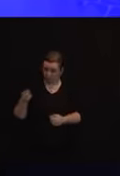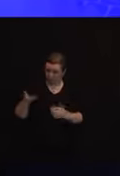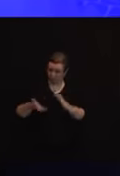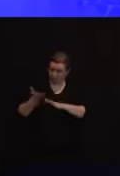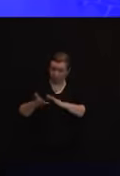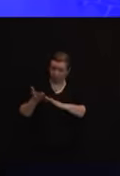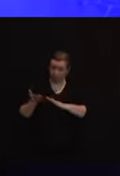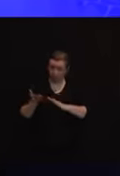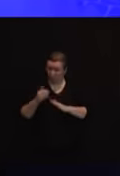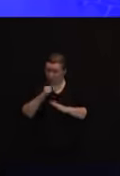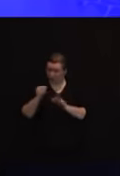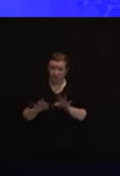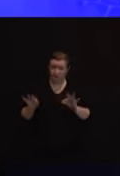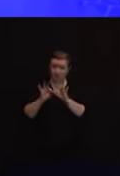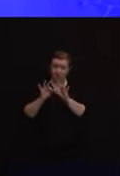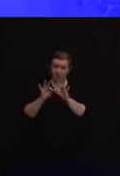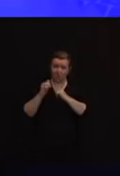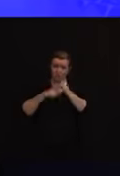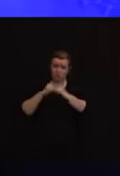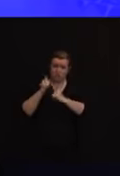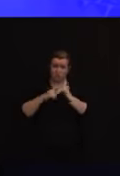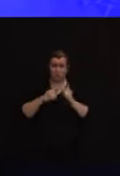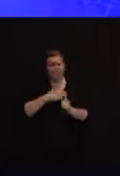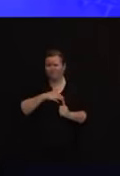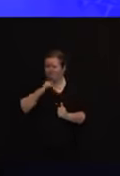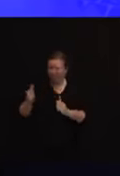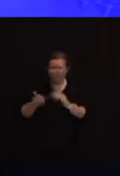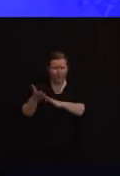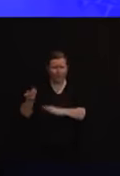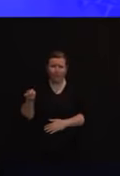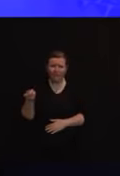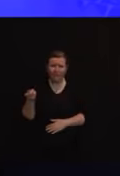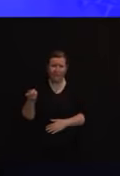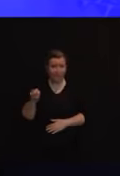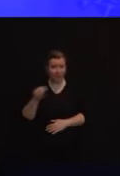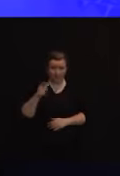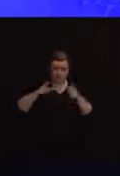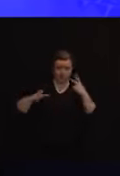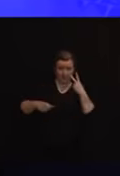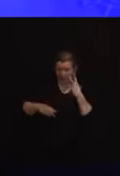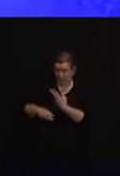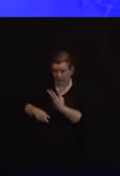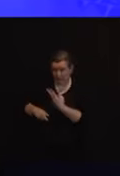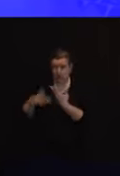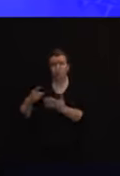non-essential sites should not be, and 2, those that see that and report it can go to